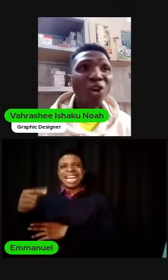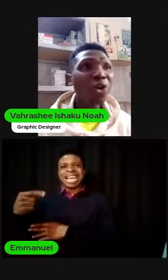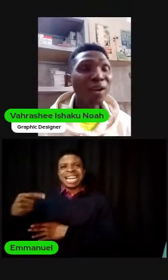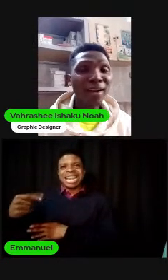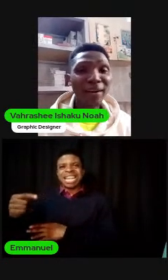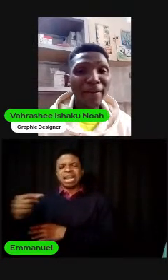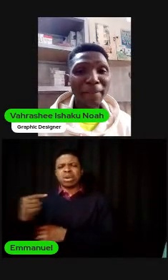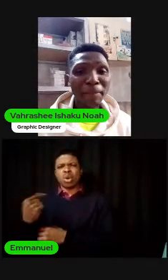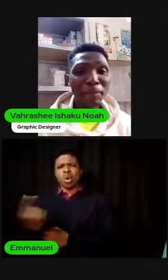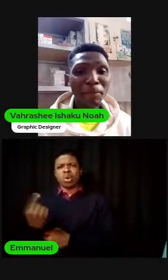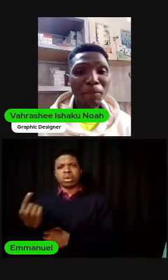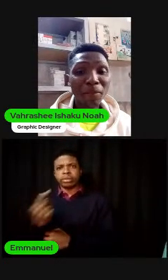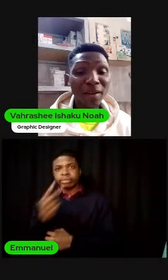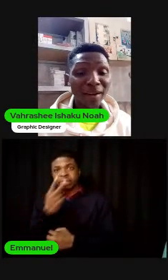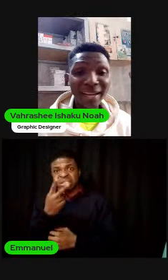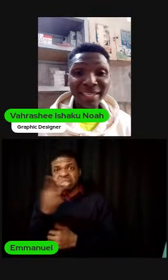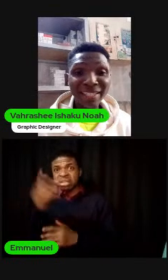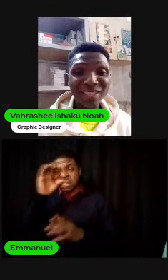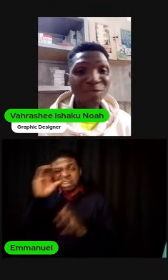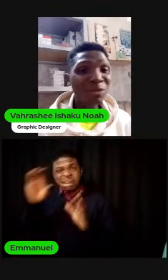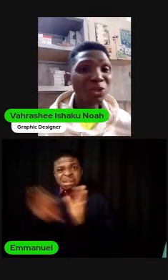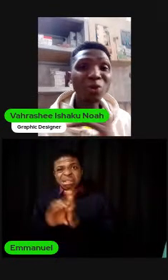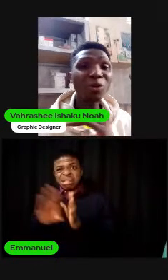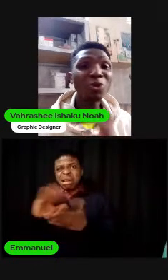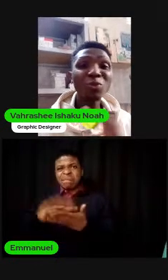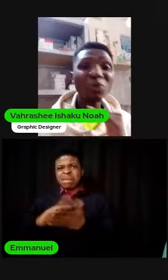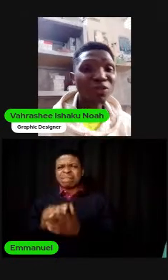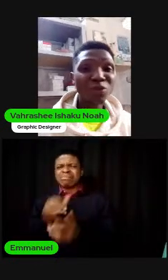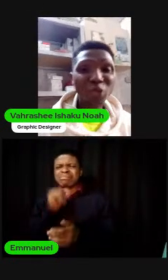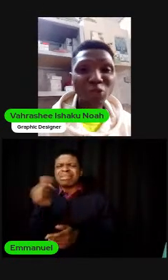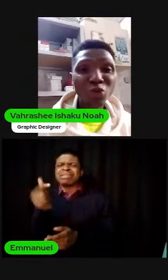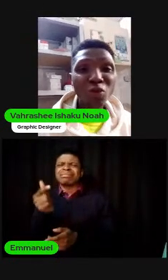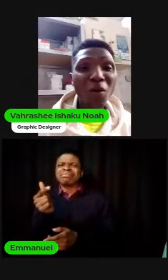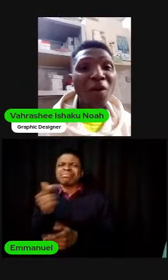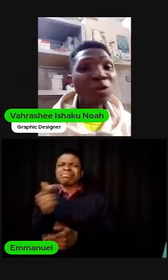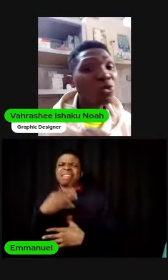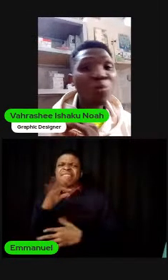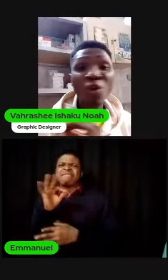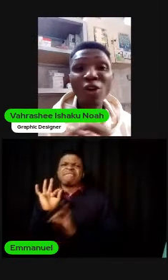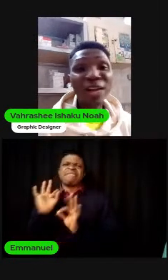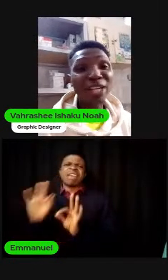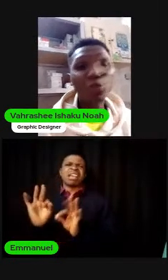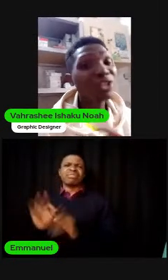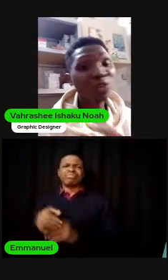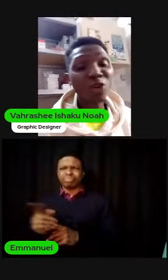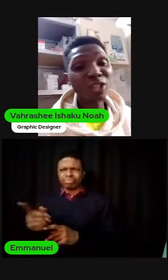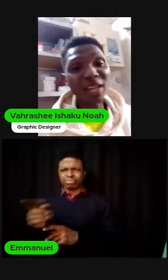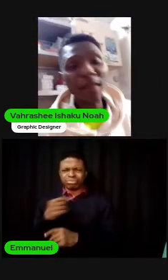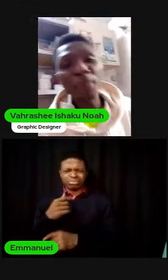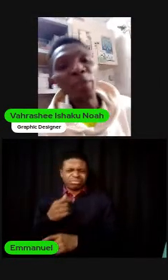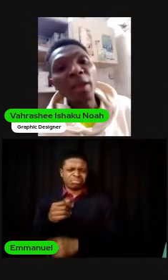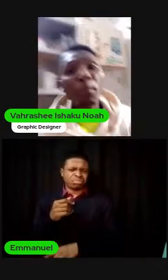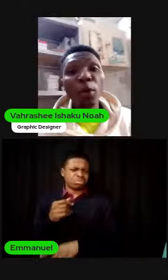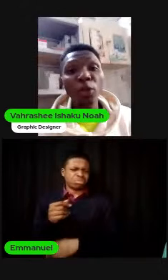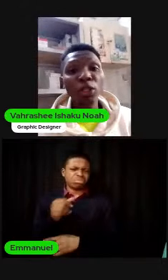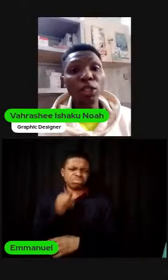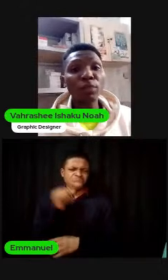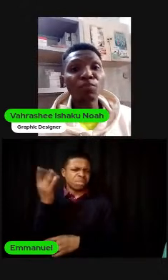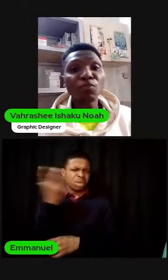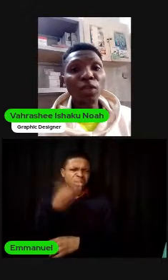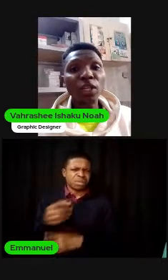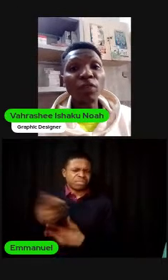at all, right? Your picture will not look beautiful. It will look so boring, so disgusting.